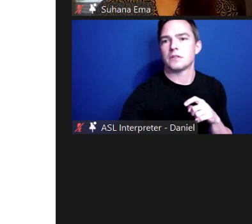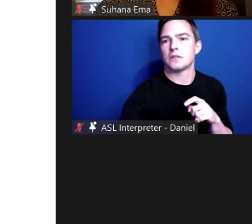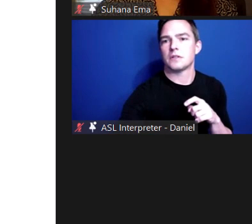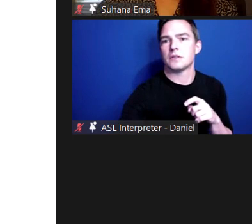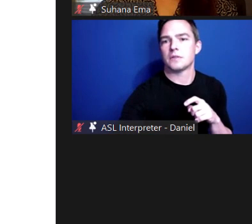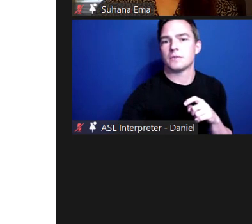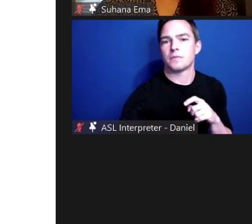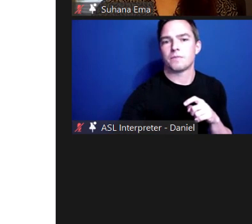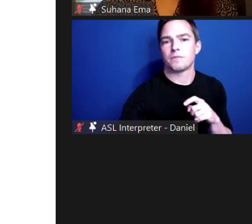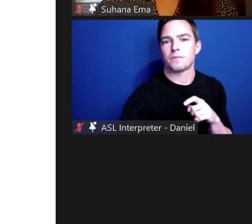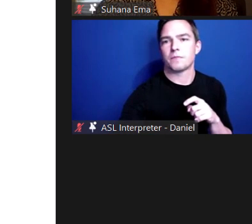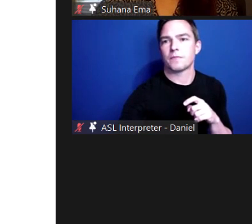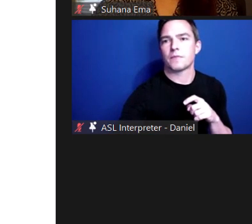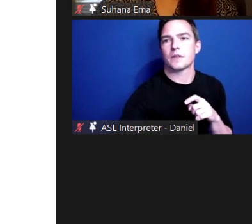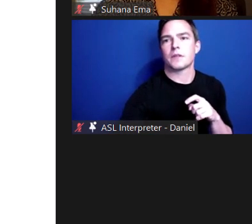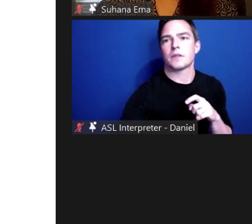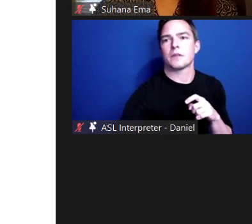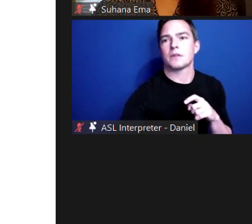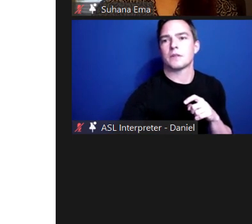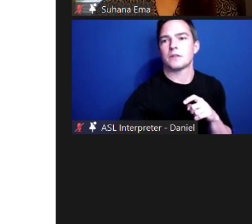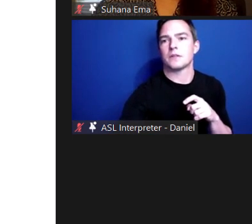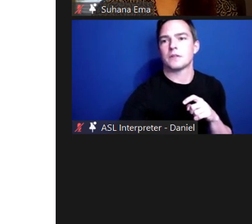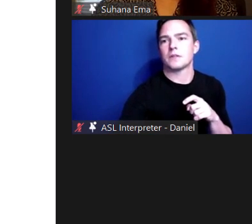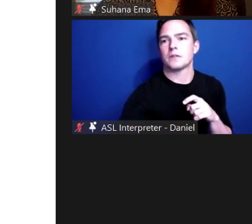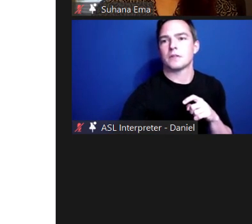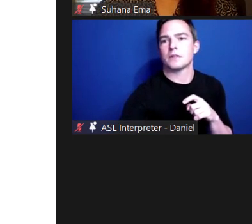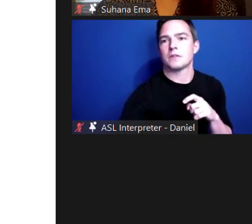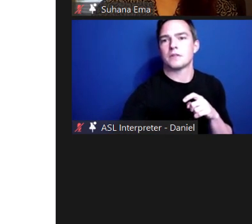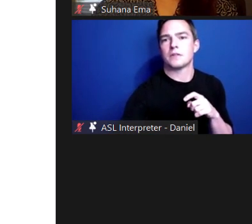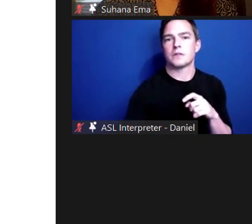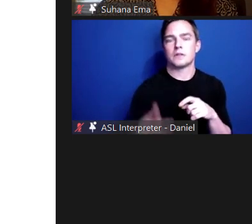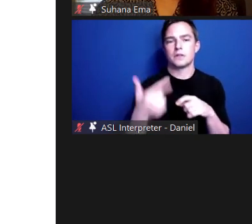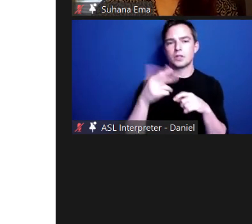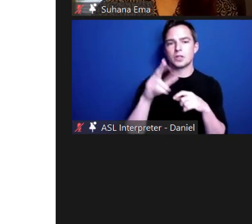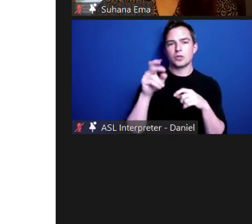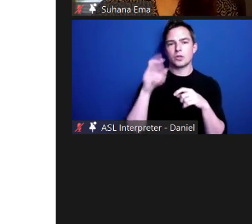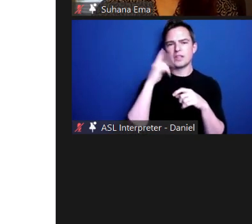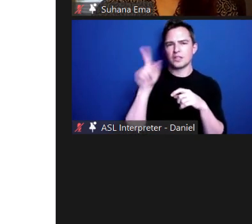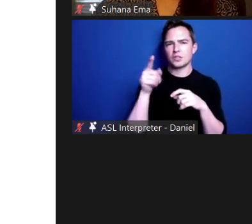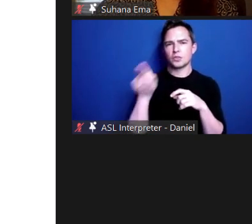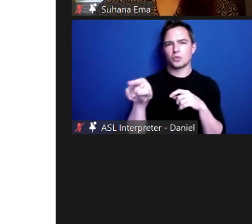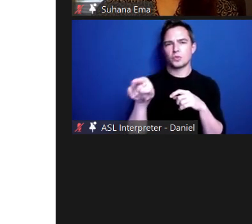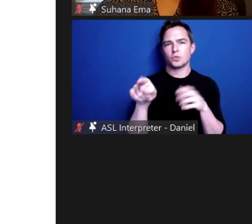Hey, William, this is Gunnar. While okay on my get end, that. so it might just be you.